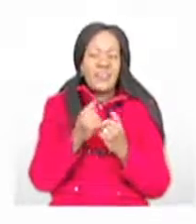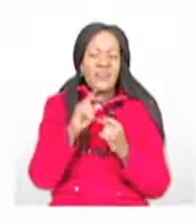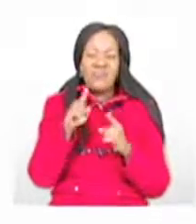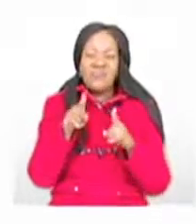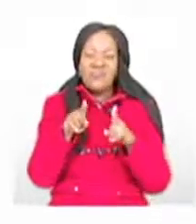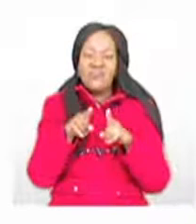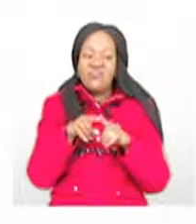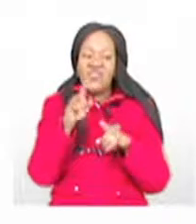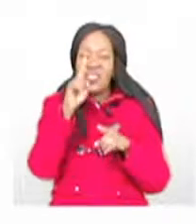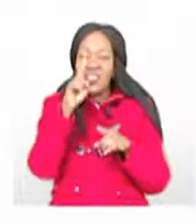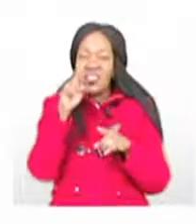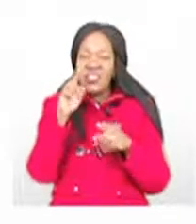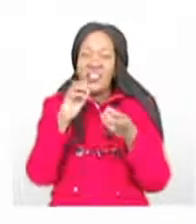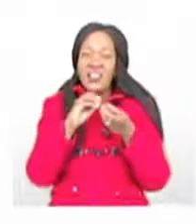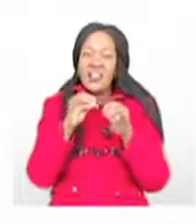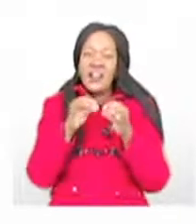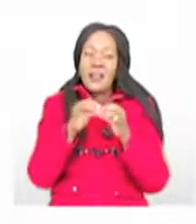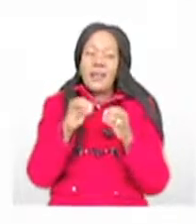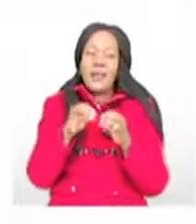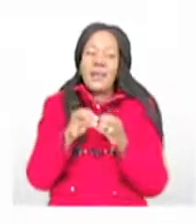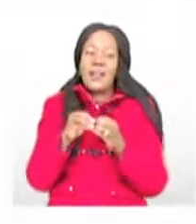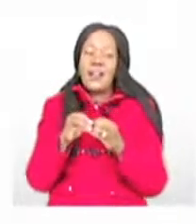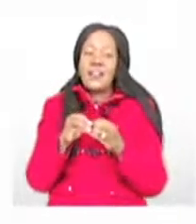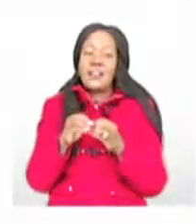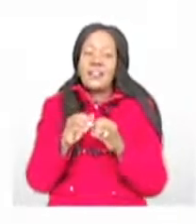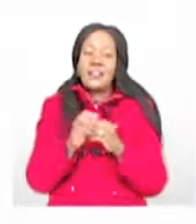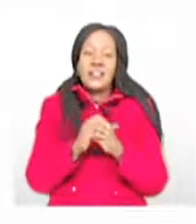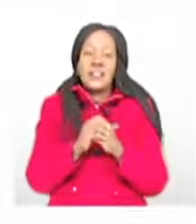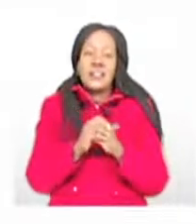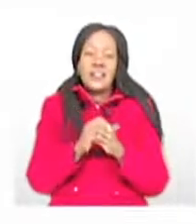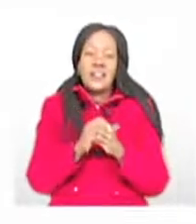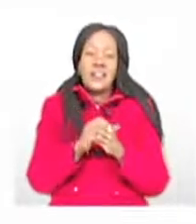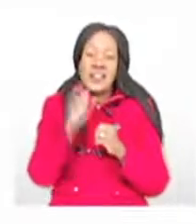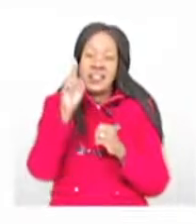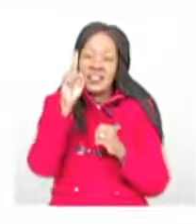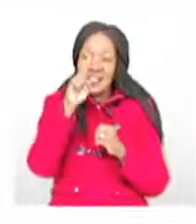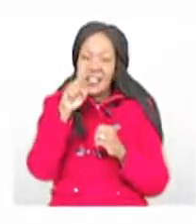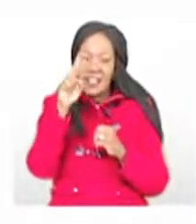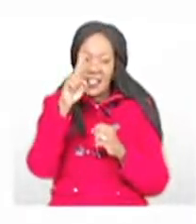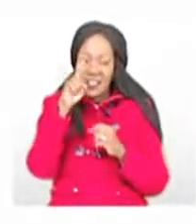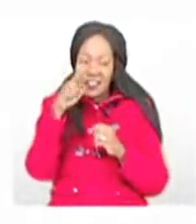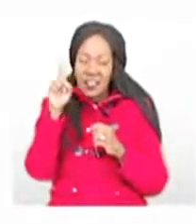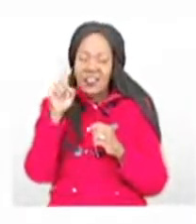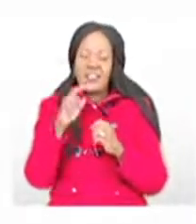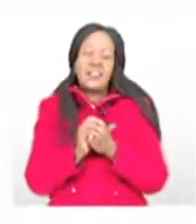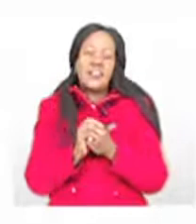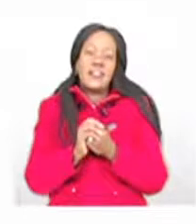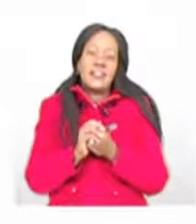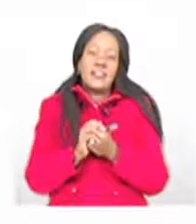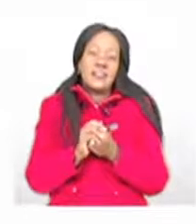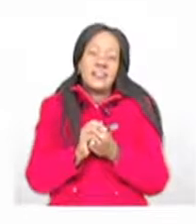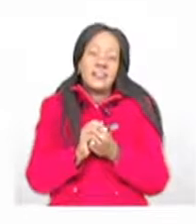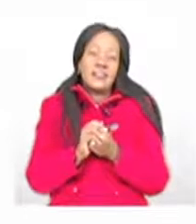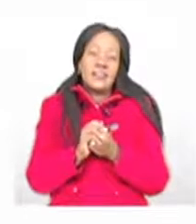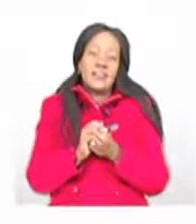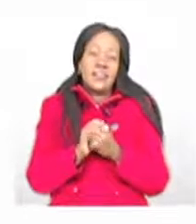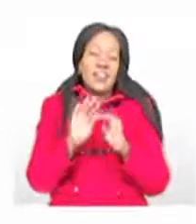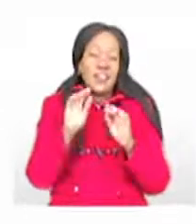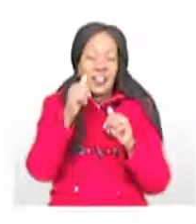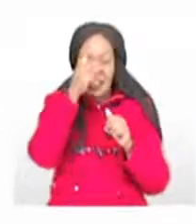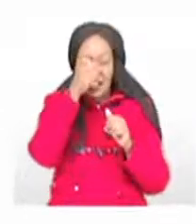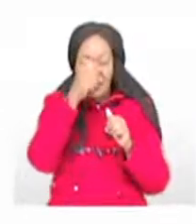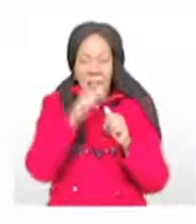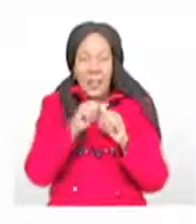number in the row and circle the right number. Remember to color